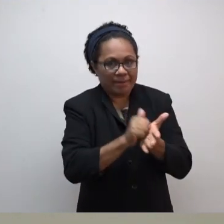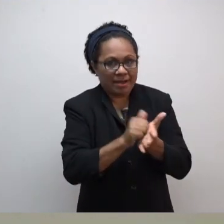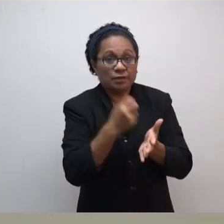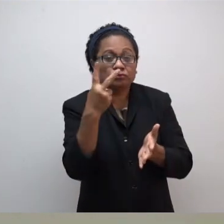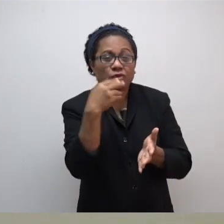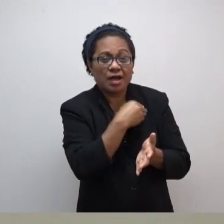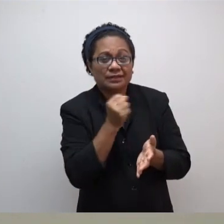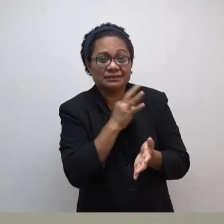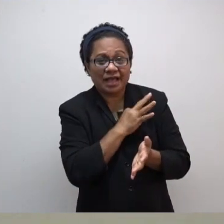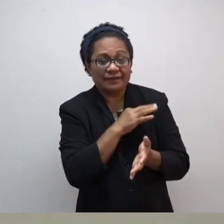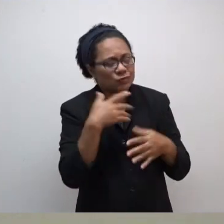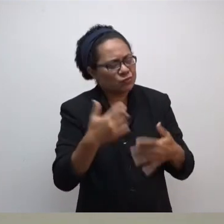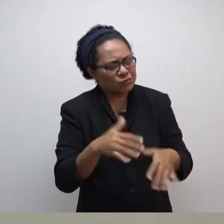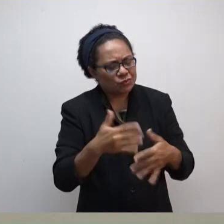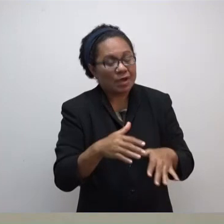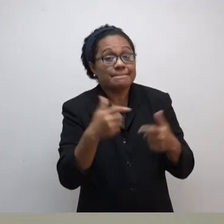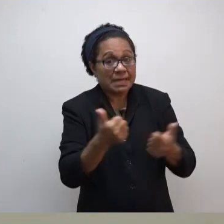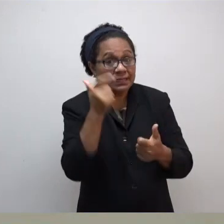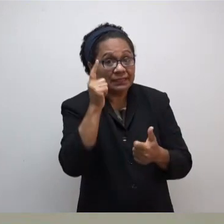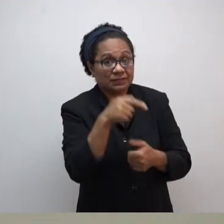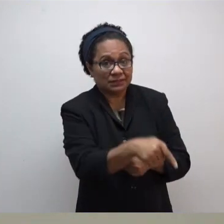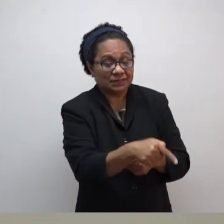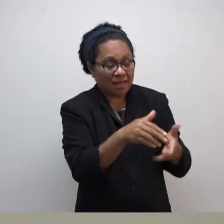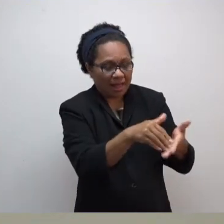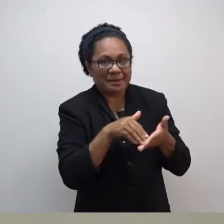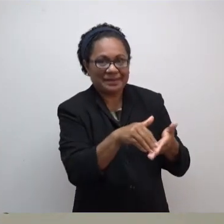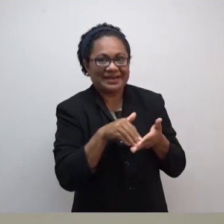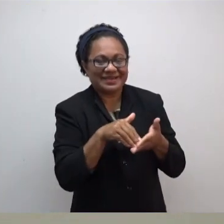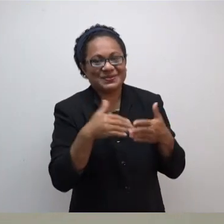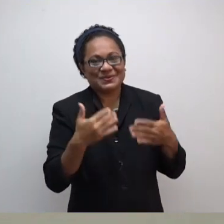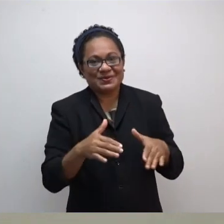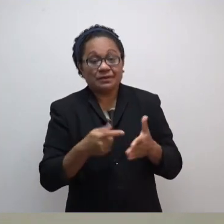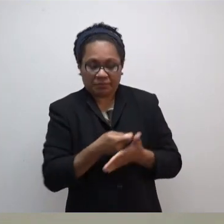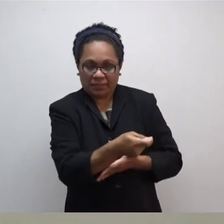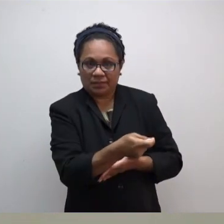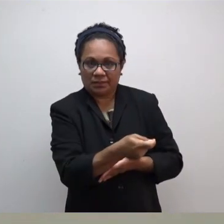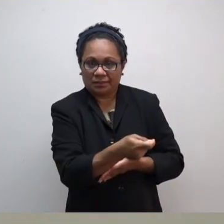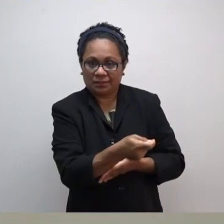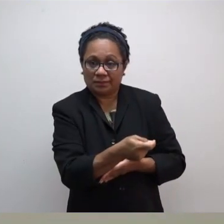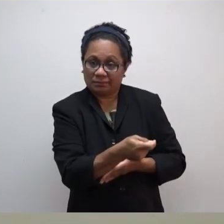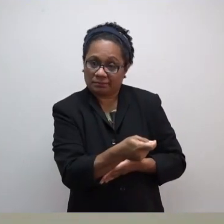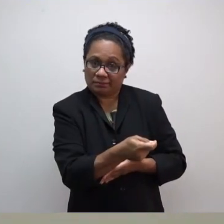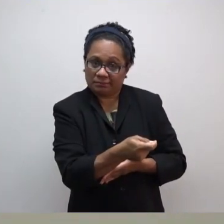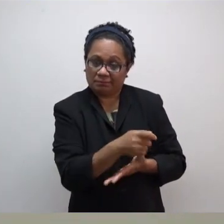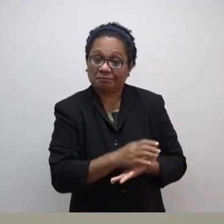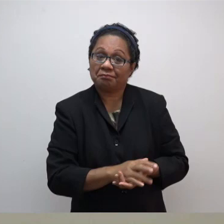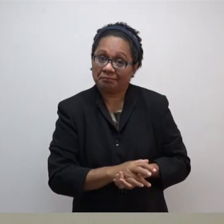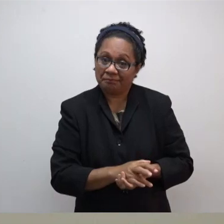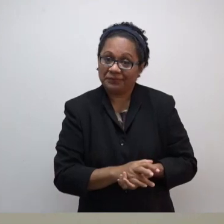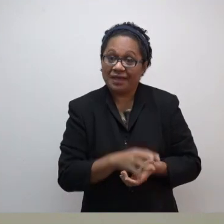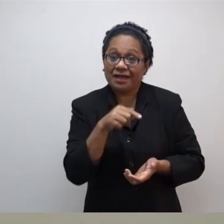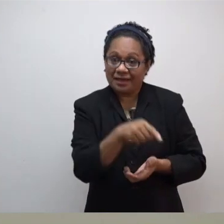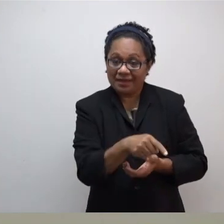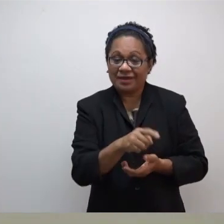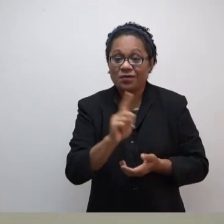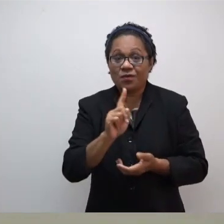staff that have been working on this. A lot of them are teachers who are helping out. They, of course, are being paid for it. But they are based in Suva, they're